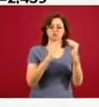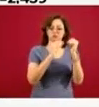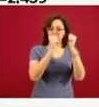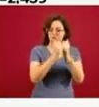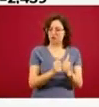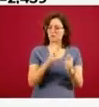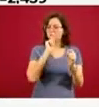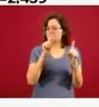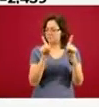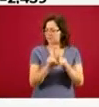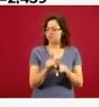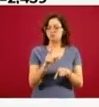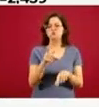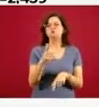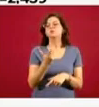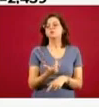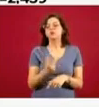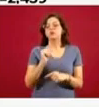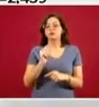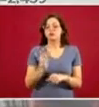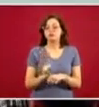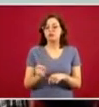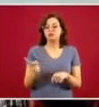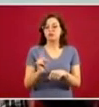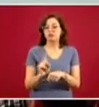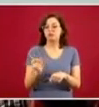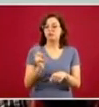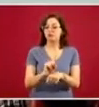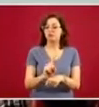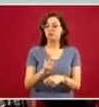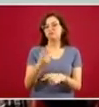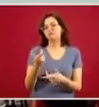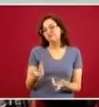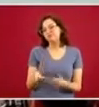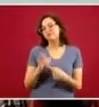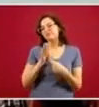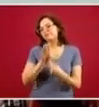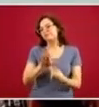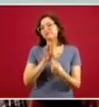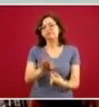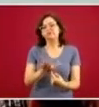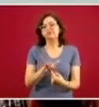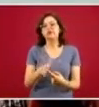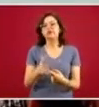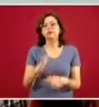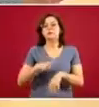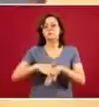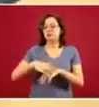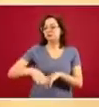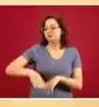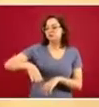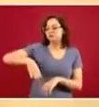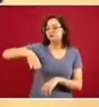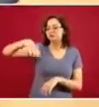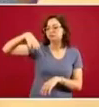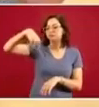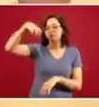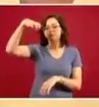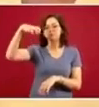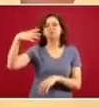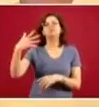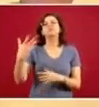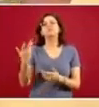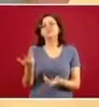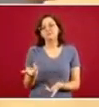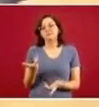versus outpatient in the case of over 65 citizens, over 65 years old citizens.